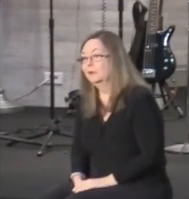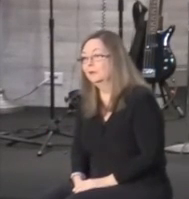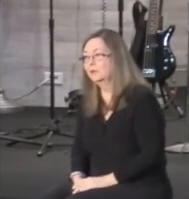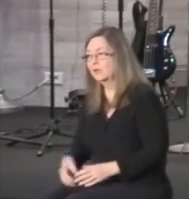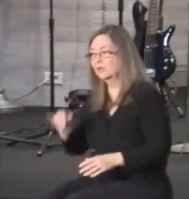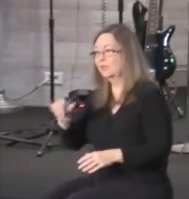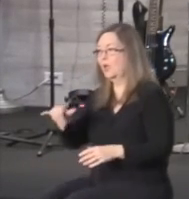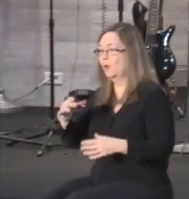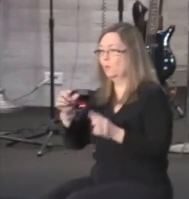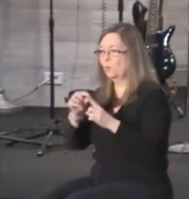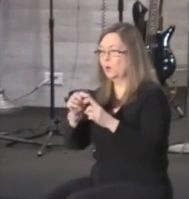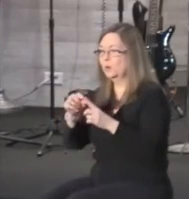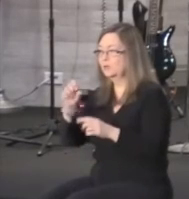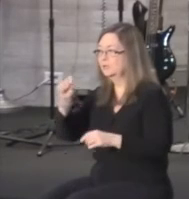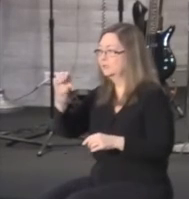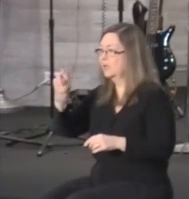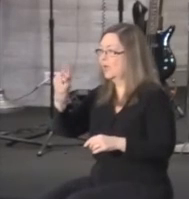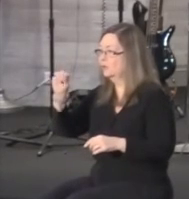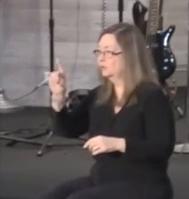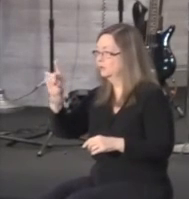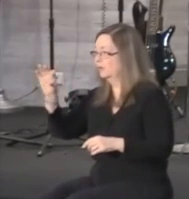is an interesting word.